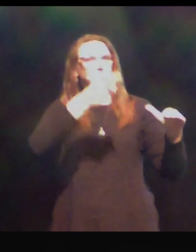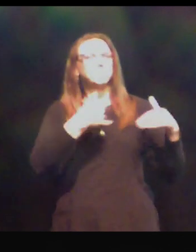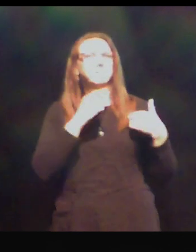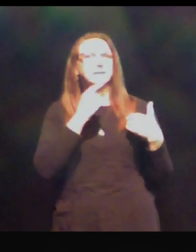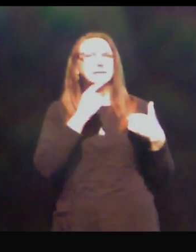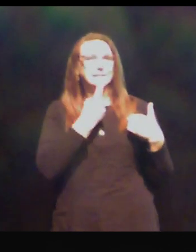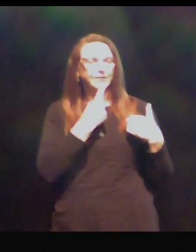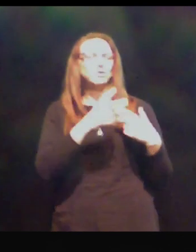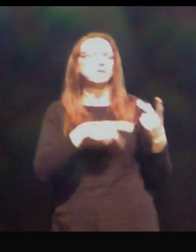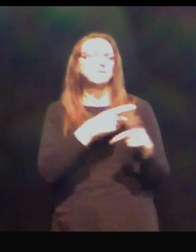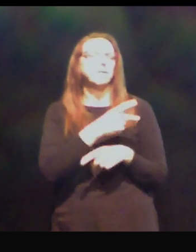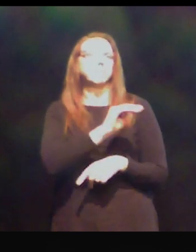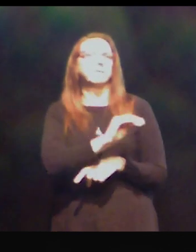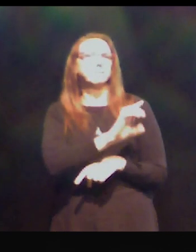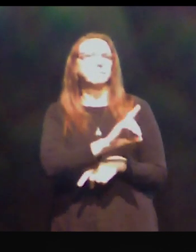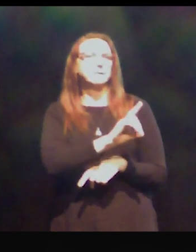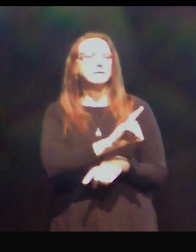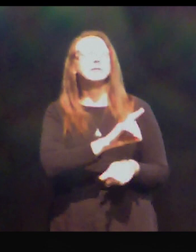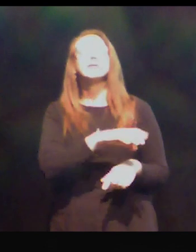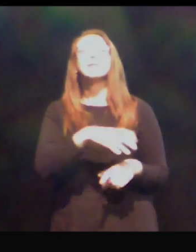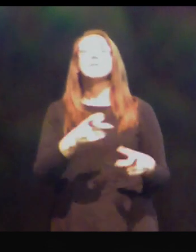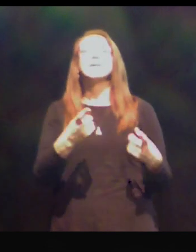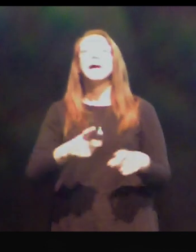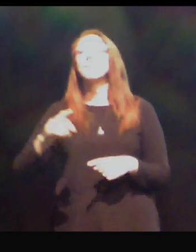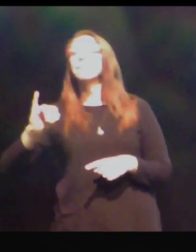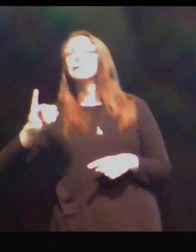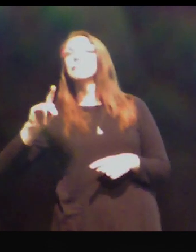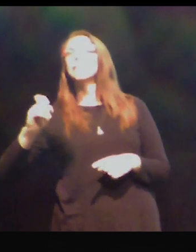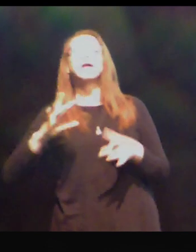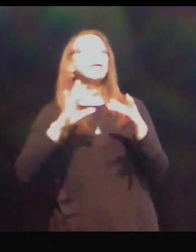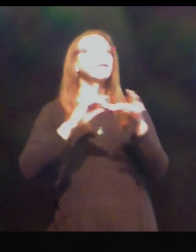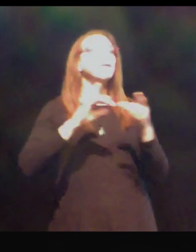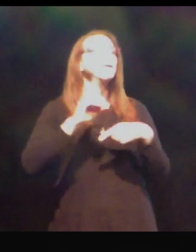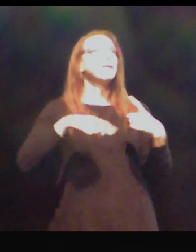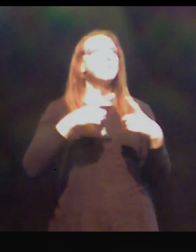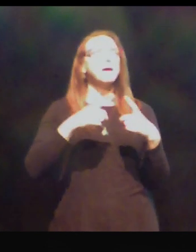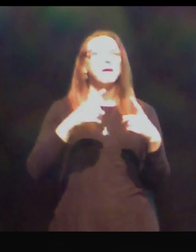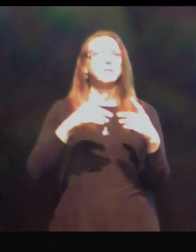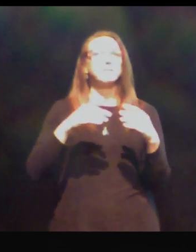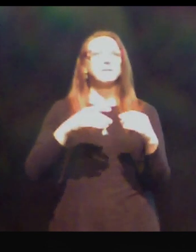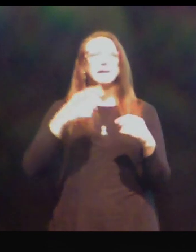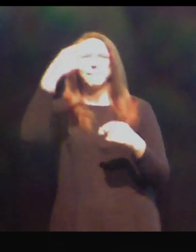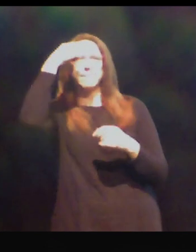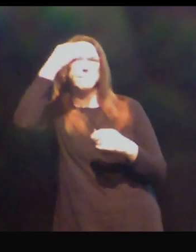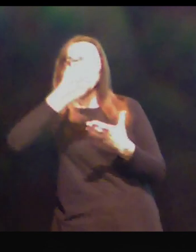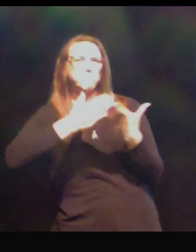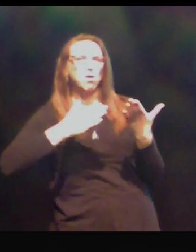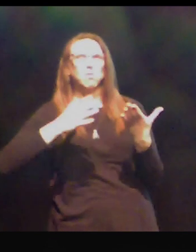severe form of muscular dystrophy, was when Mike kind of talks a lot about the mental aspect, or